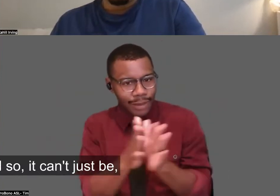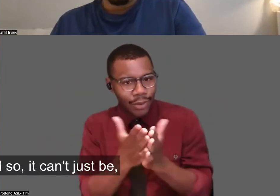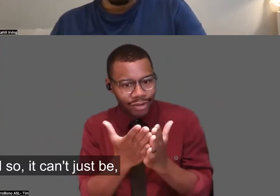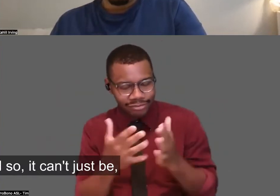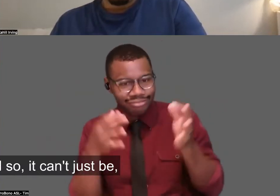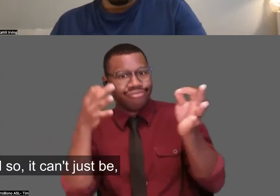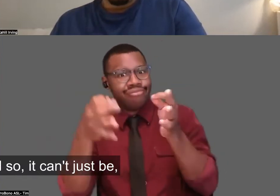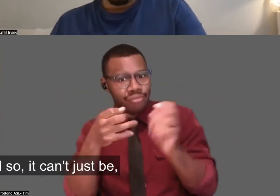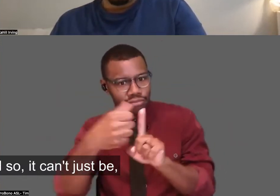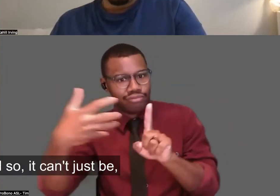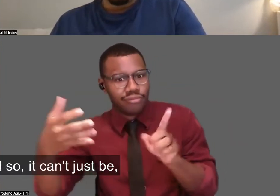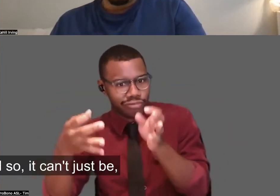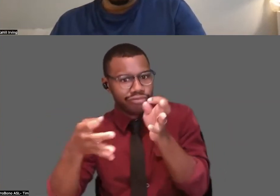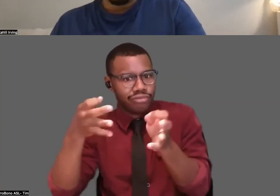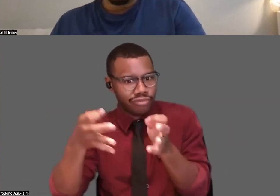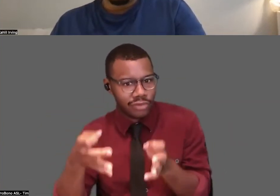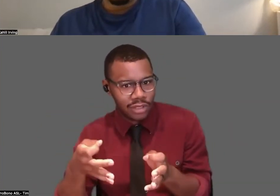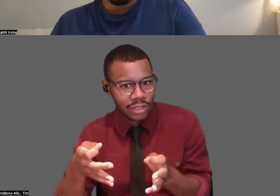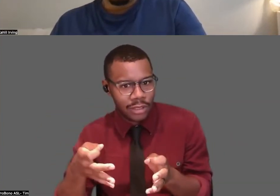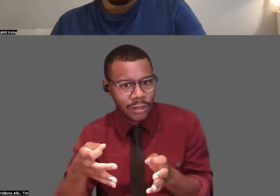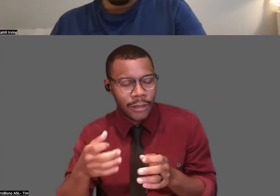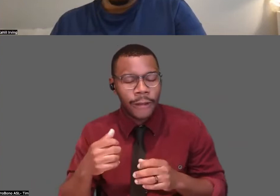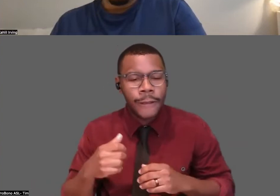and so it can't just be,